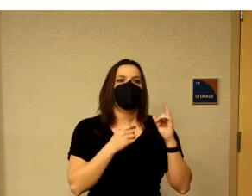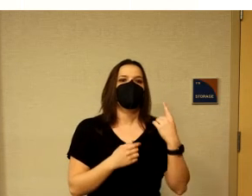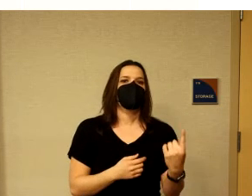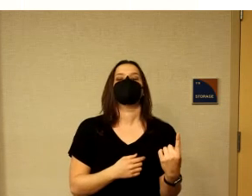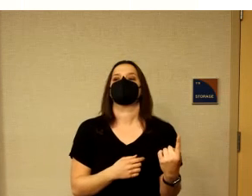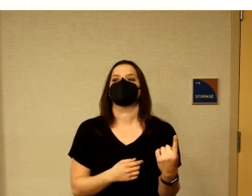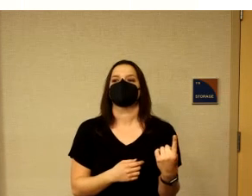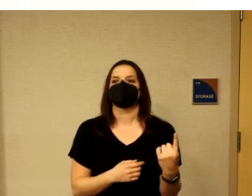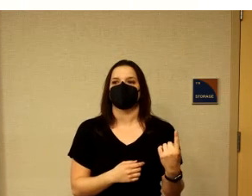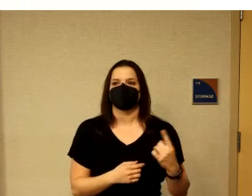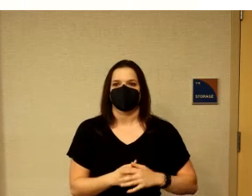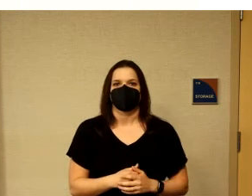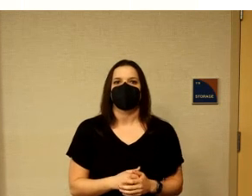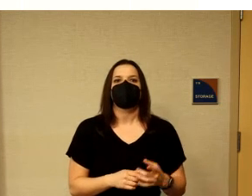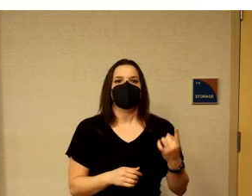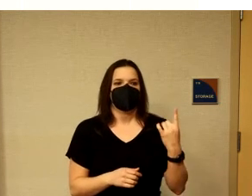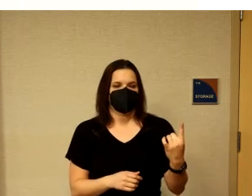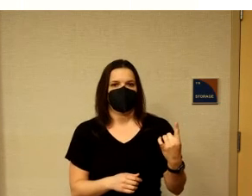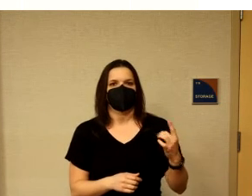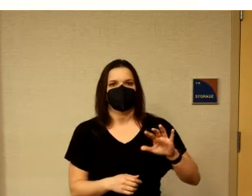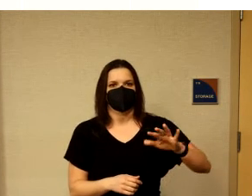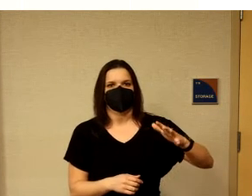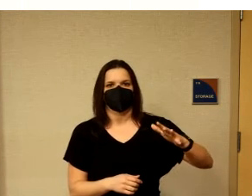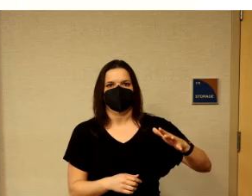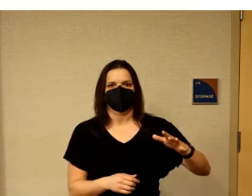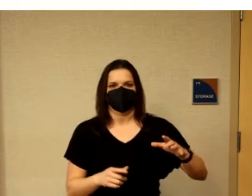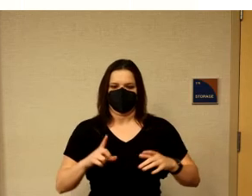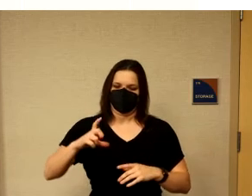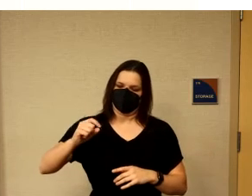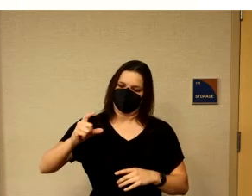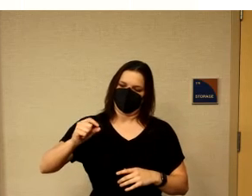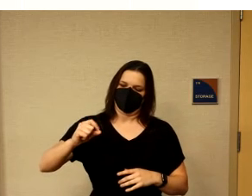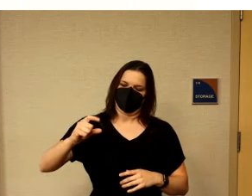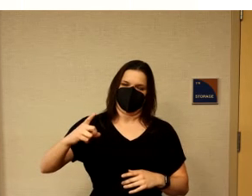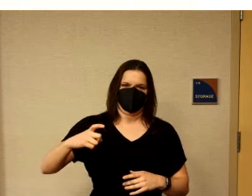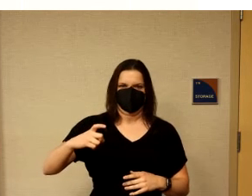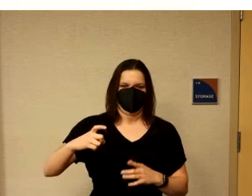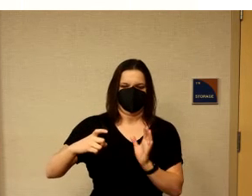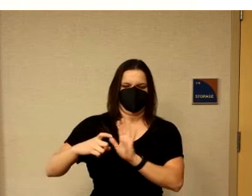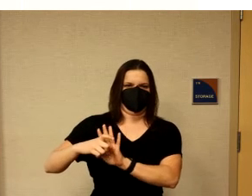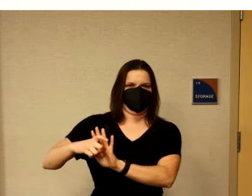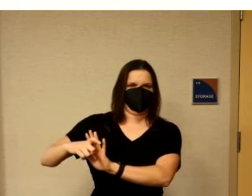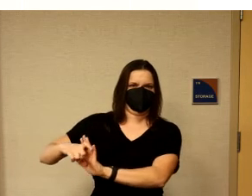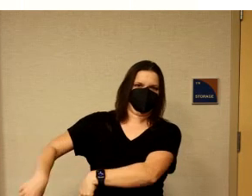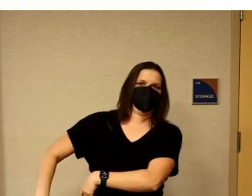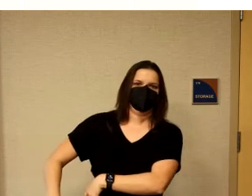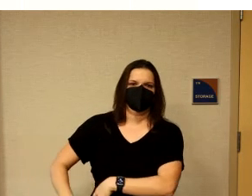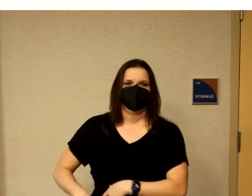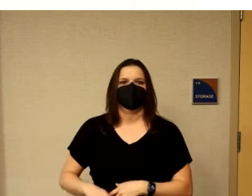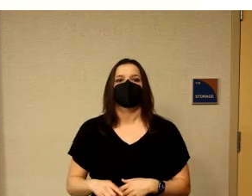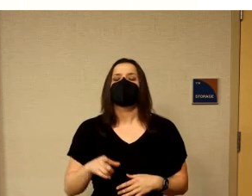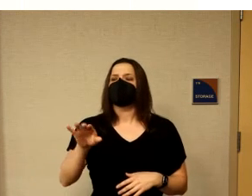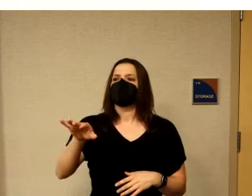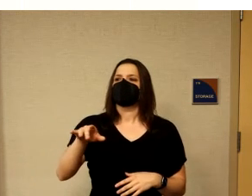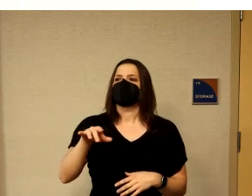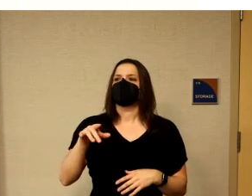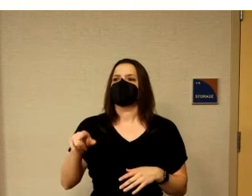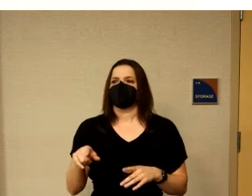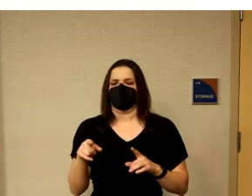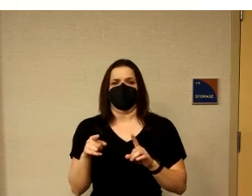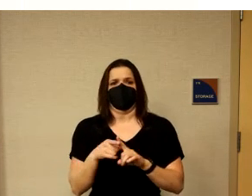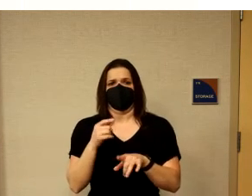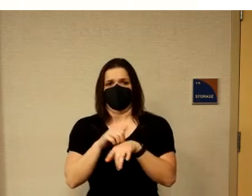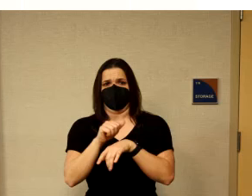the one that, 1 is the one that has the little crab leg right here, or little crab arm, whatever you want to call it. Did you